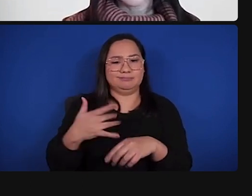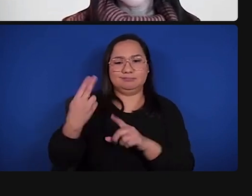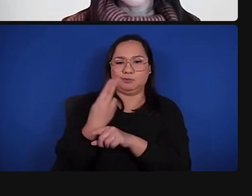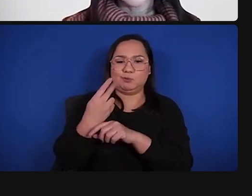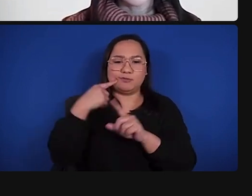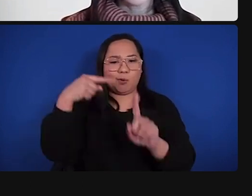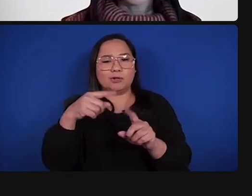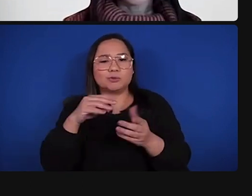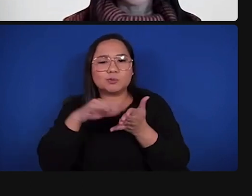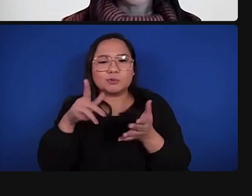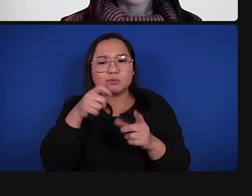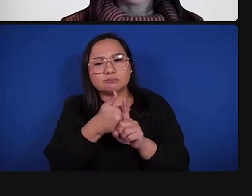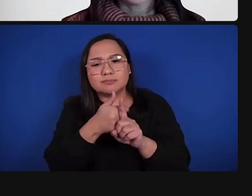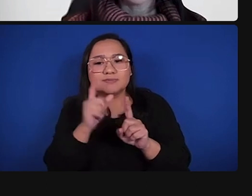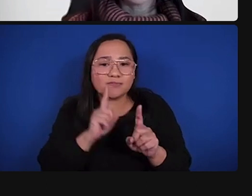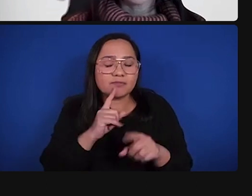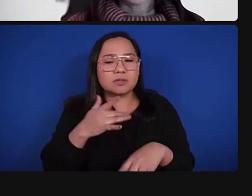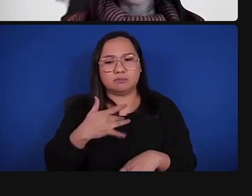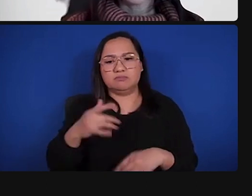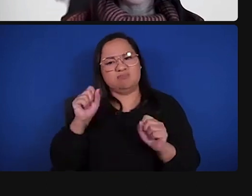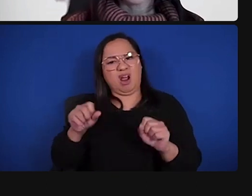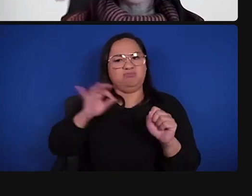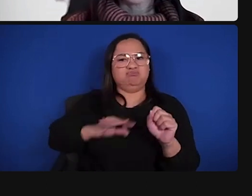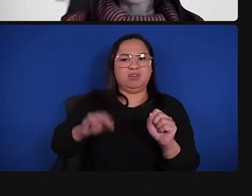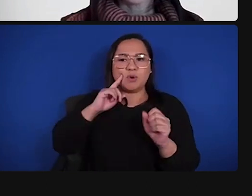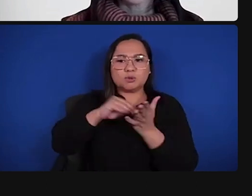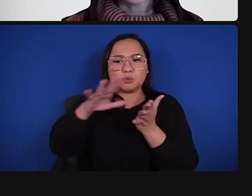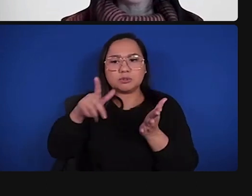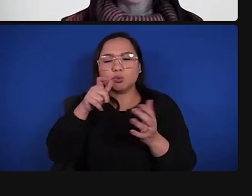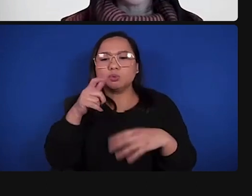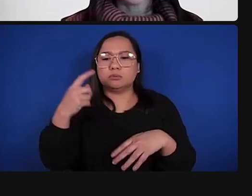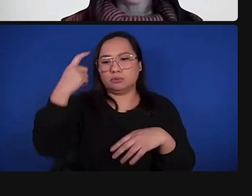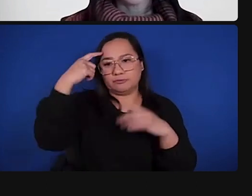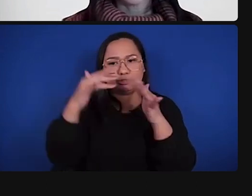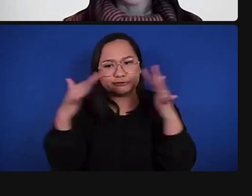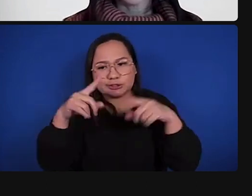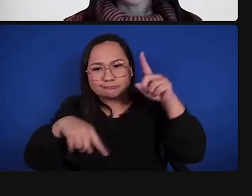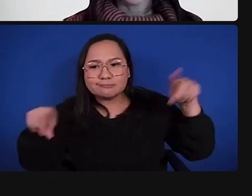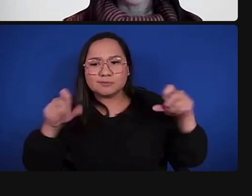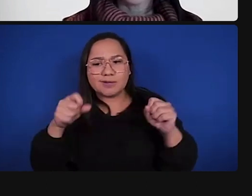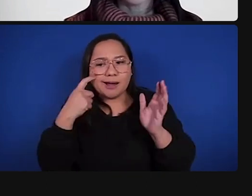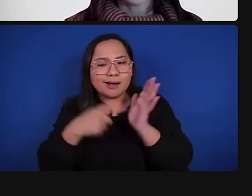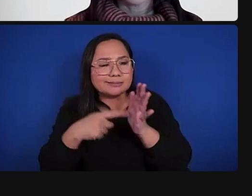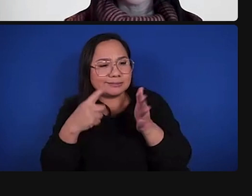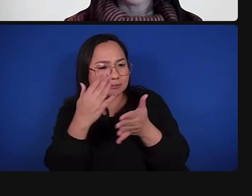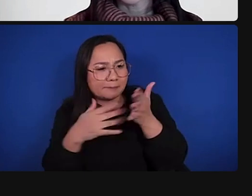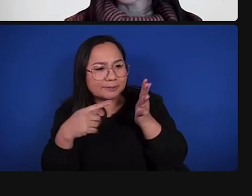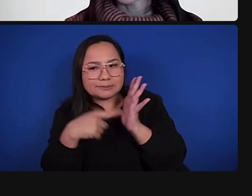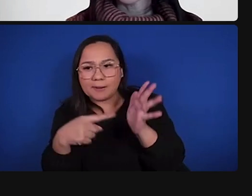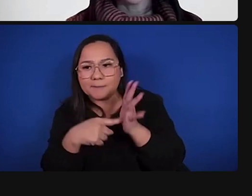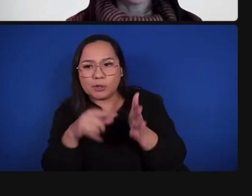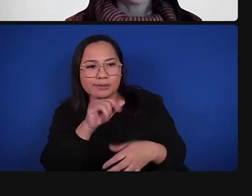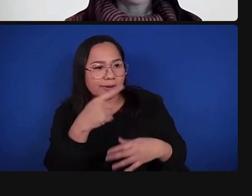are neurodiverse. You can see some examples there: ADHD, autism spectrum, anxiety. A lot of uses